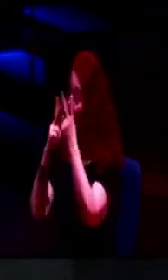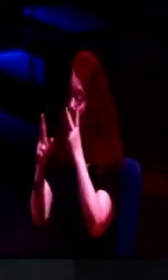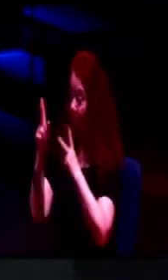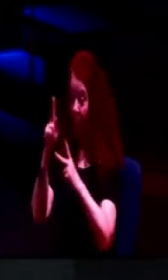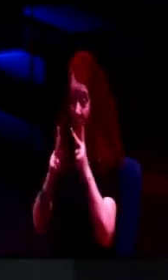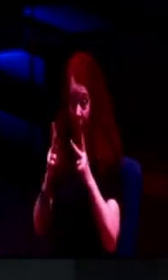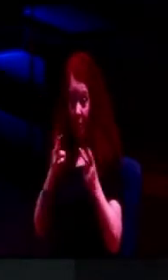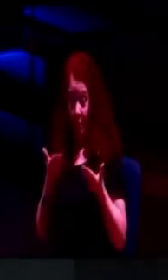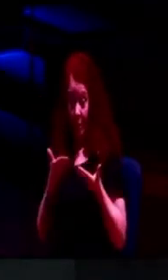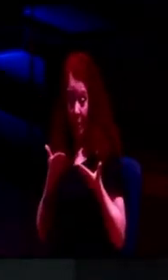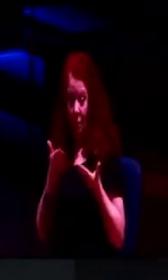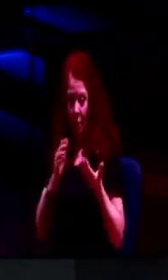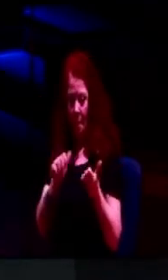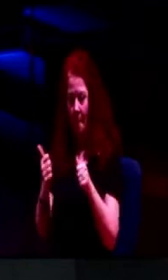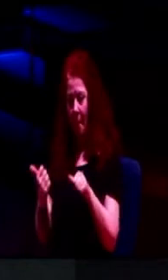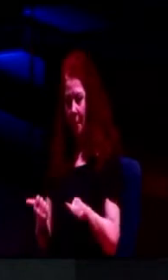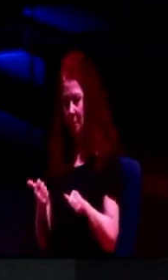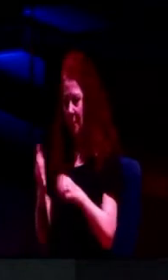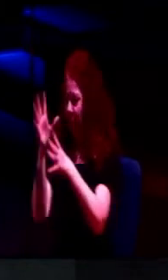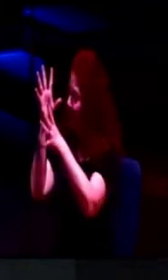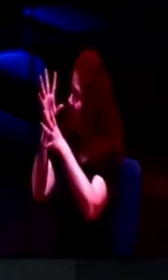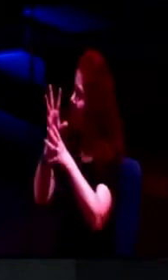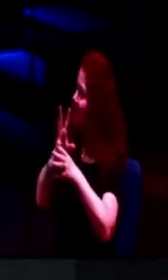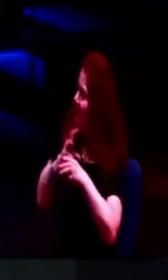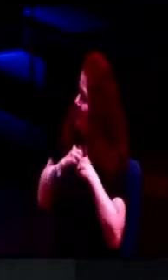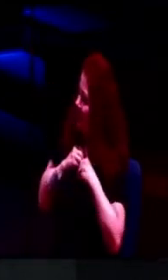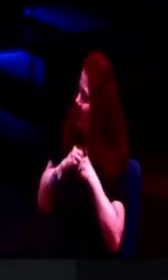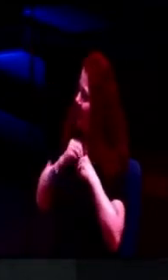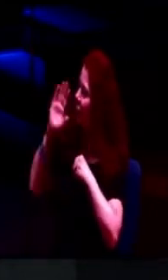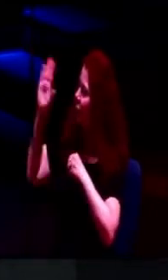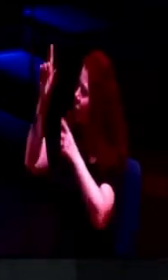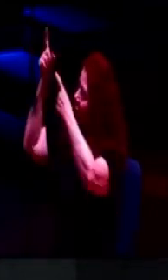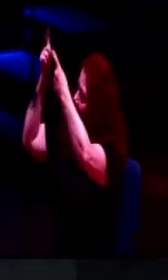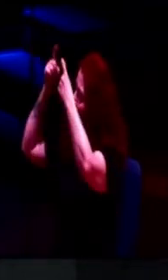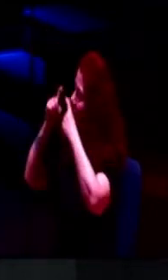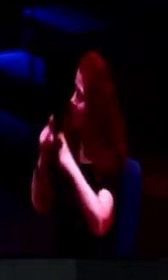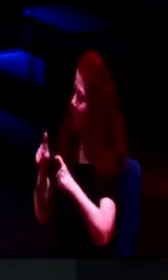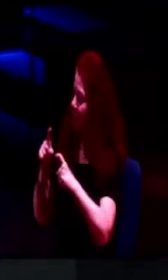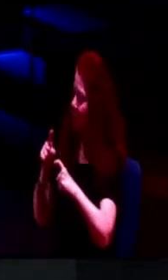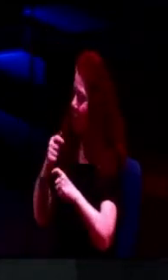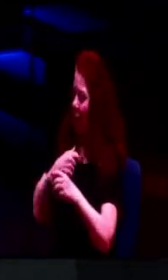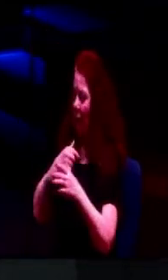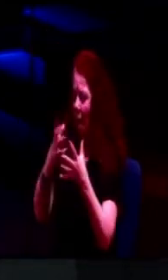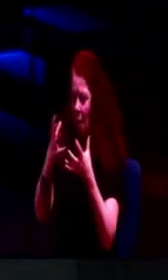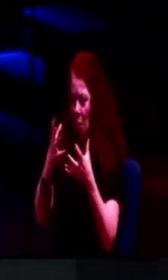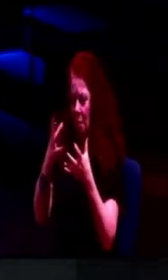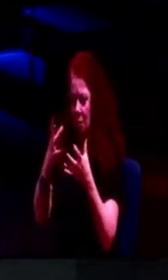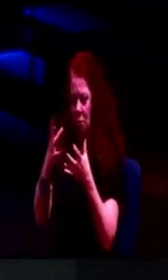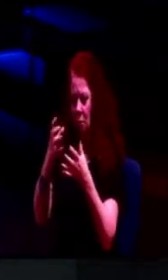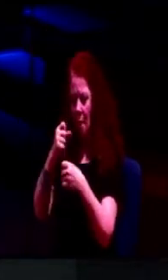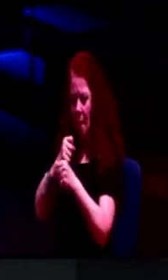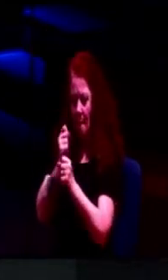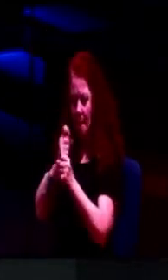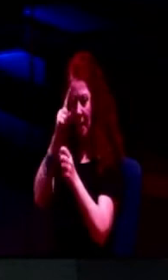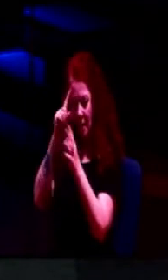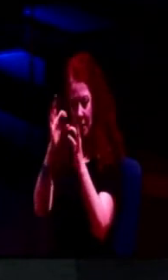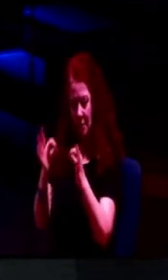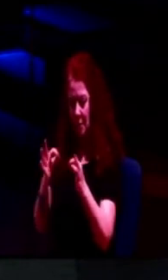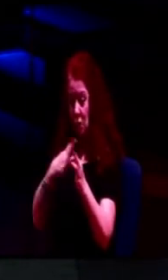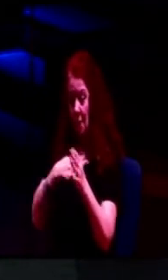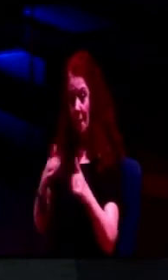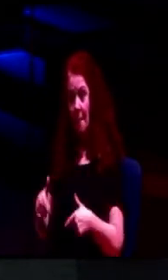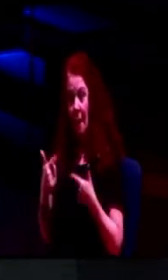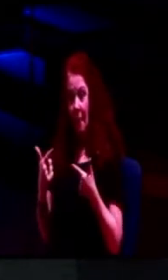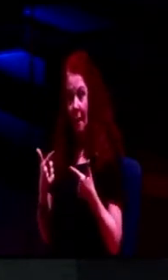great, valuable gift, Lord, this morning, and have said, hey, I want to make a decision in my life, and it